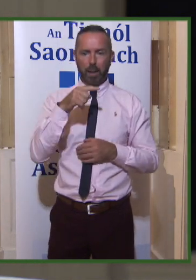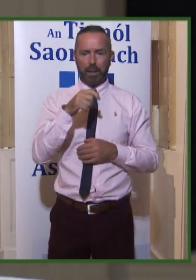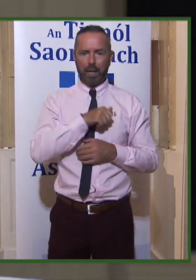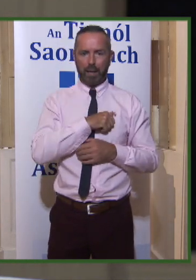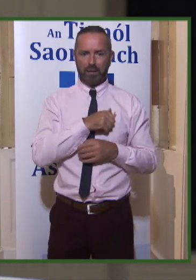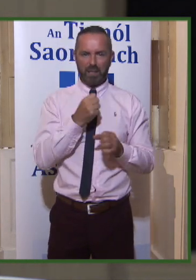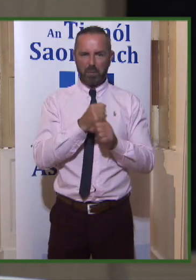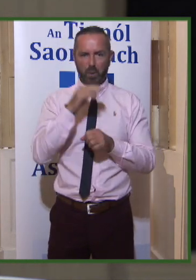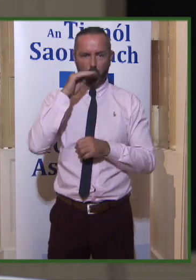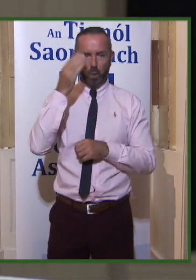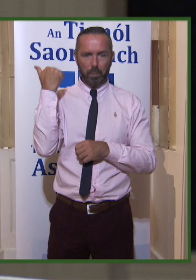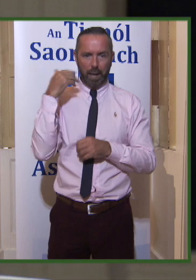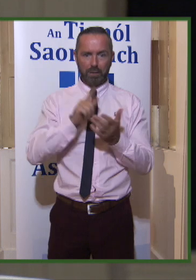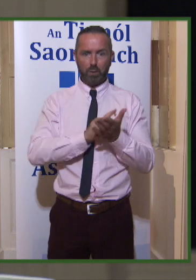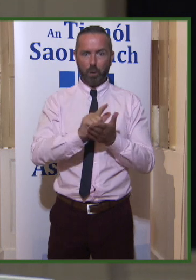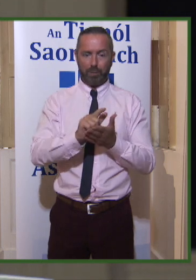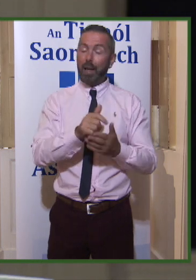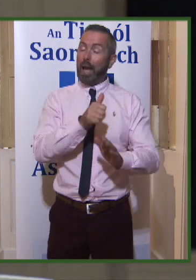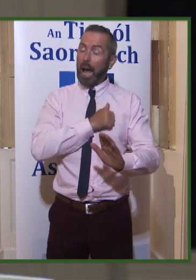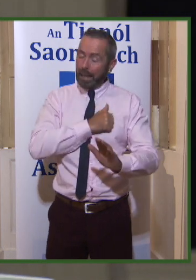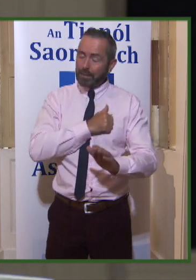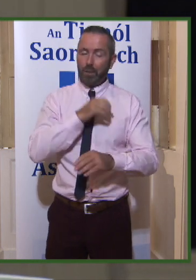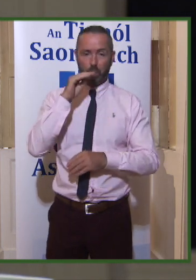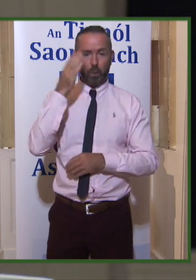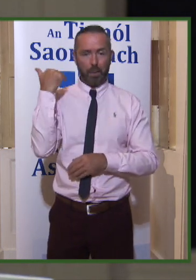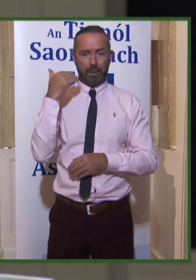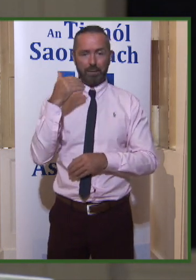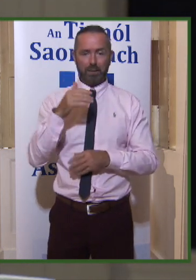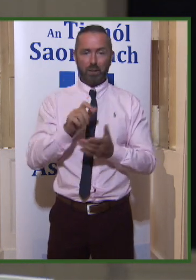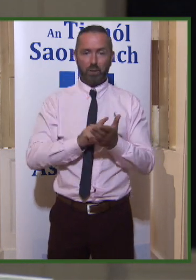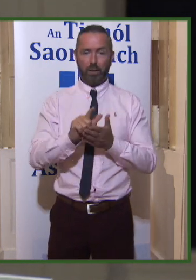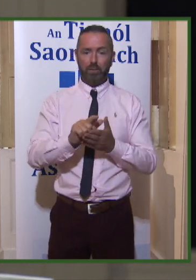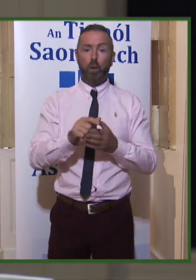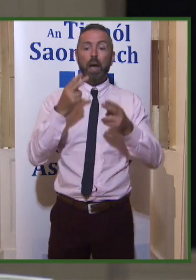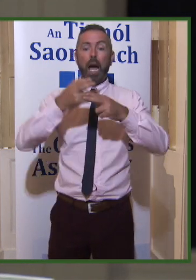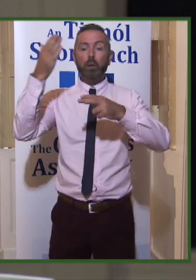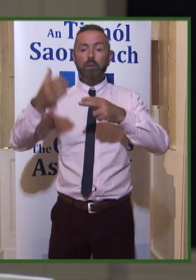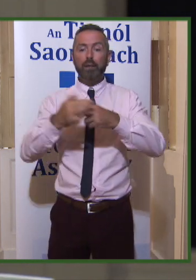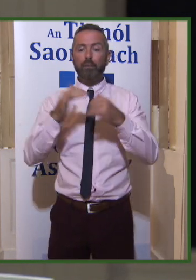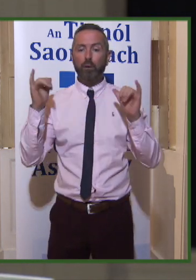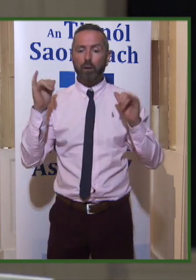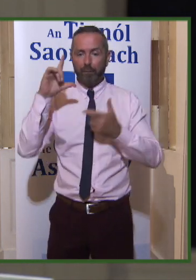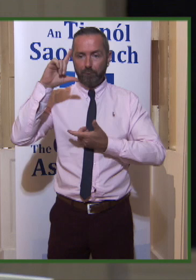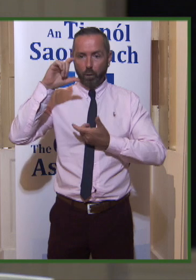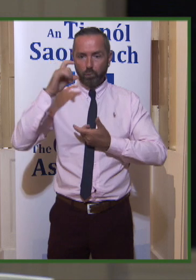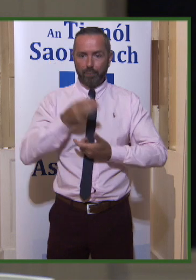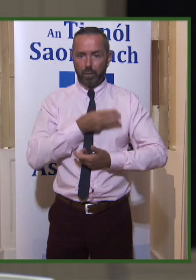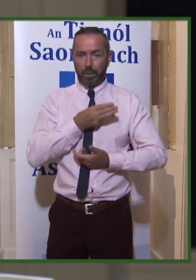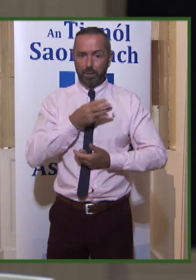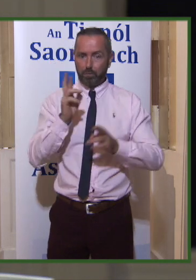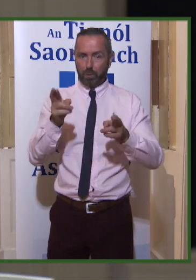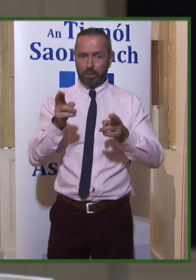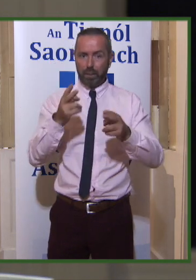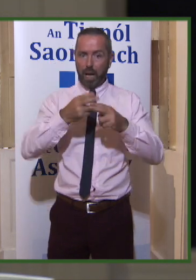about 12:15, not at 12:15. So out the main door, down the steps, out into the courtyard. Is that right?